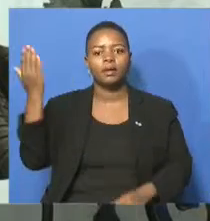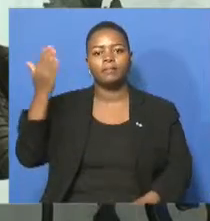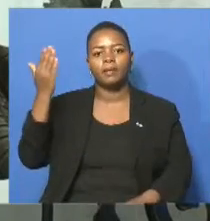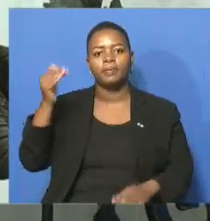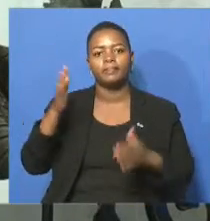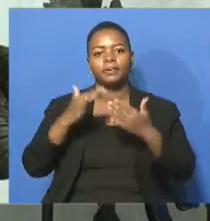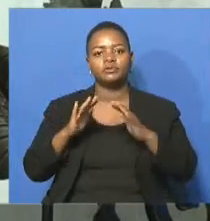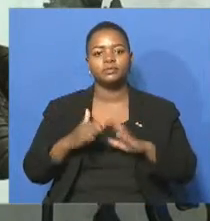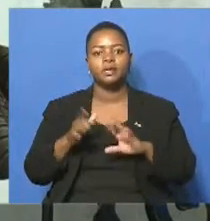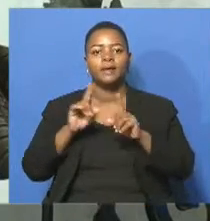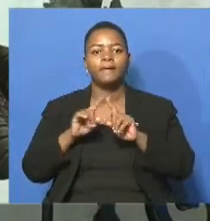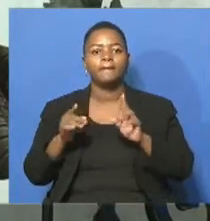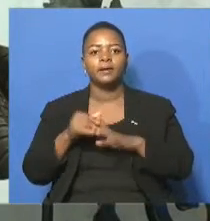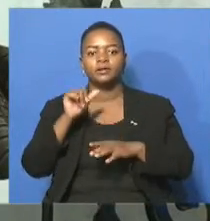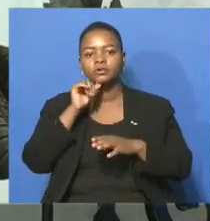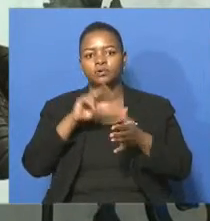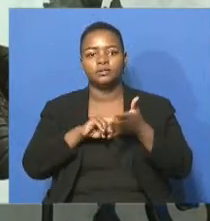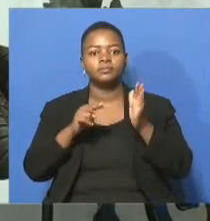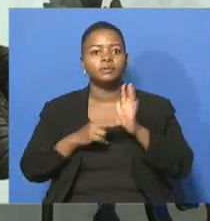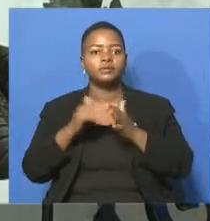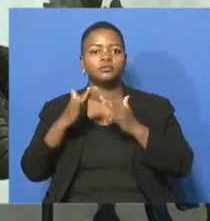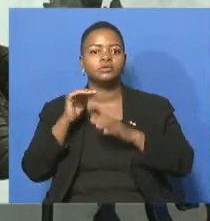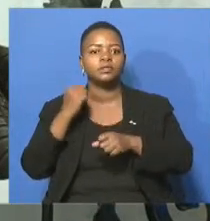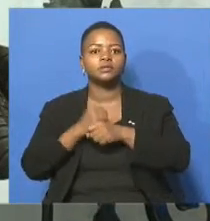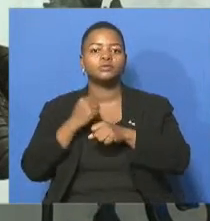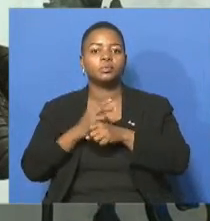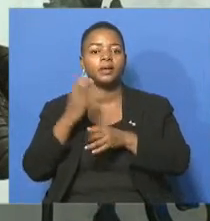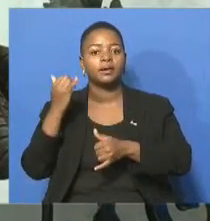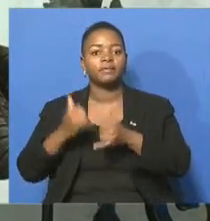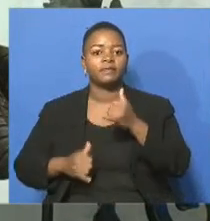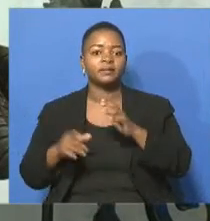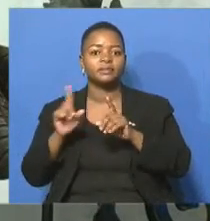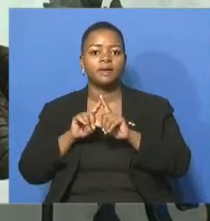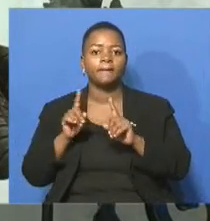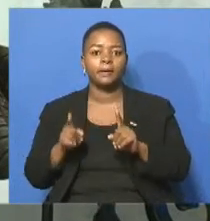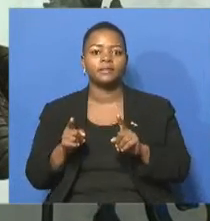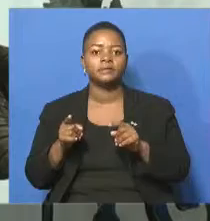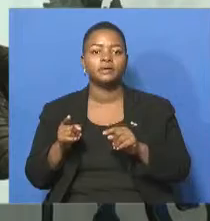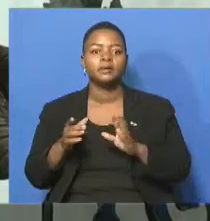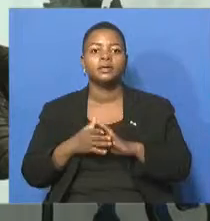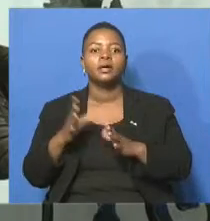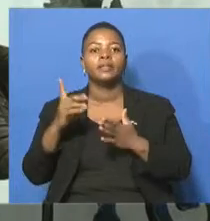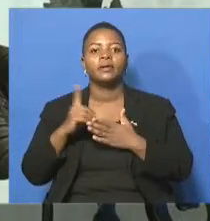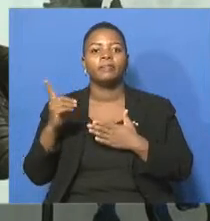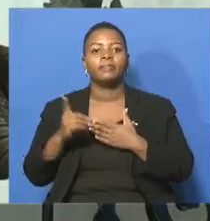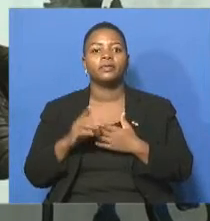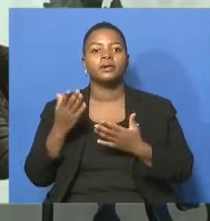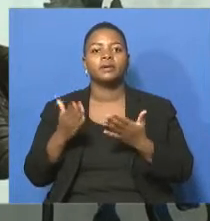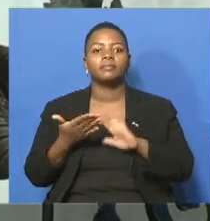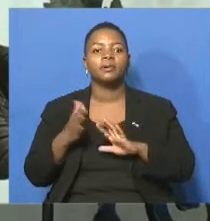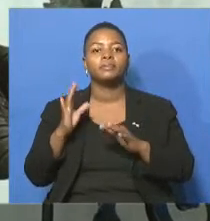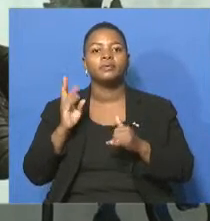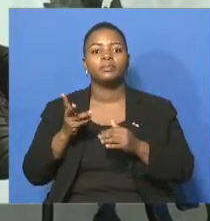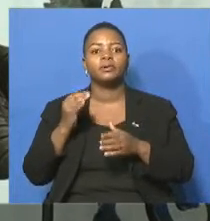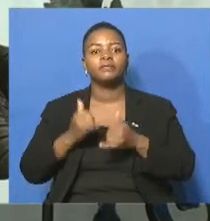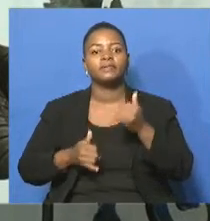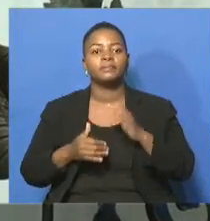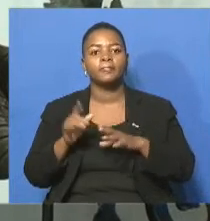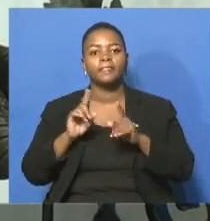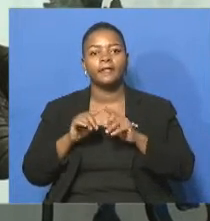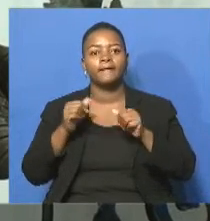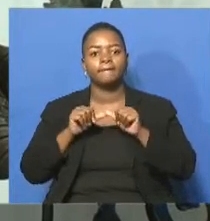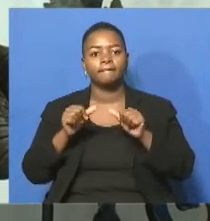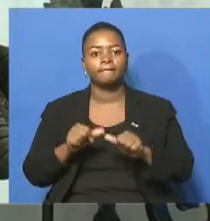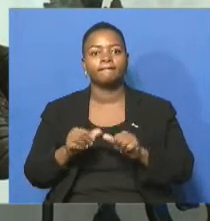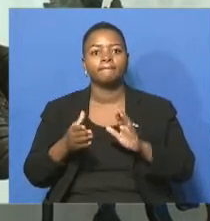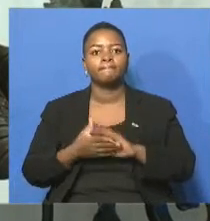la gompeno. Me e se gore tsatsi la gompeno le wela jalo e le gore thulaganyo ka kwano ke rena ba ile gore gongwe re ta bo re ntse re wetsa me thulaganyo tsa